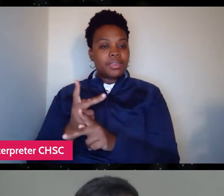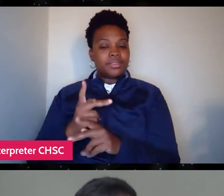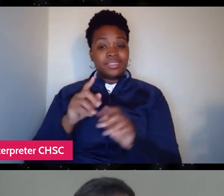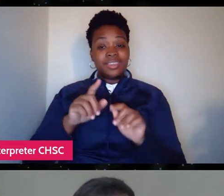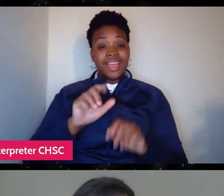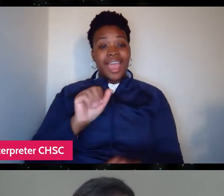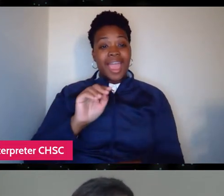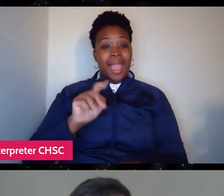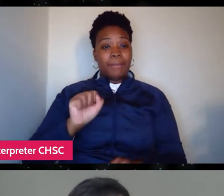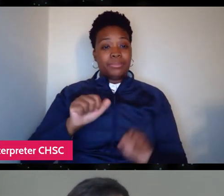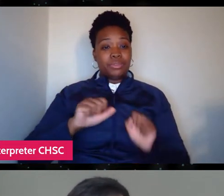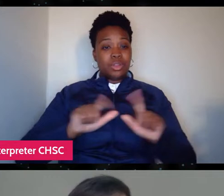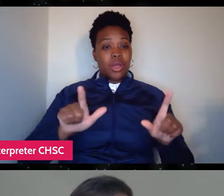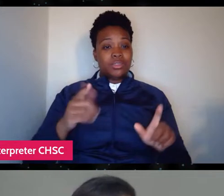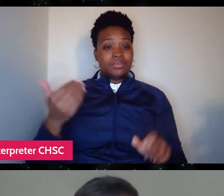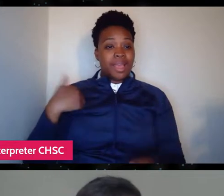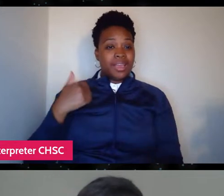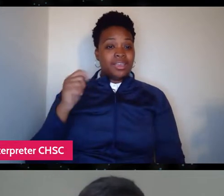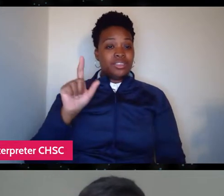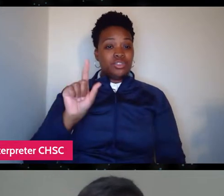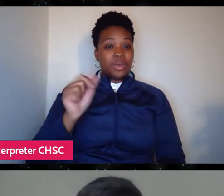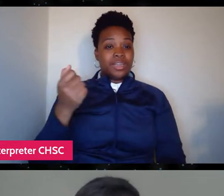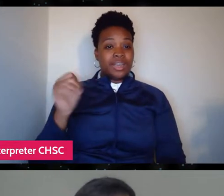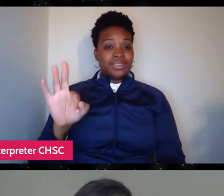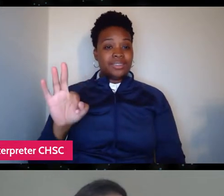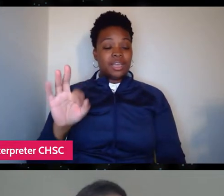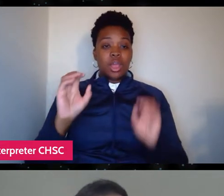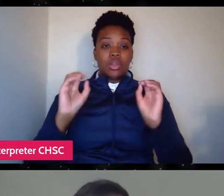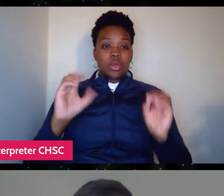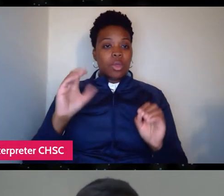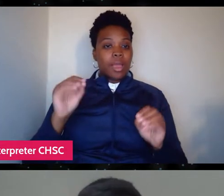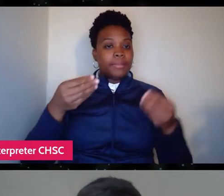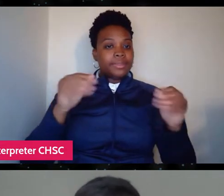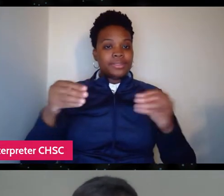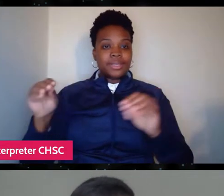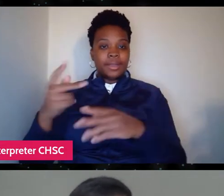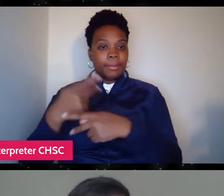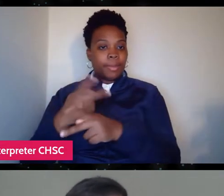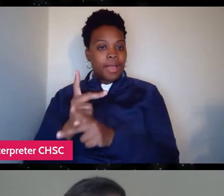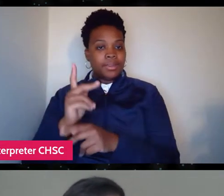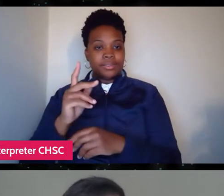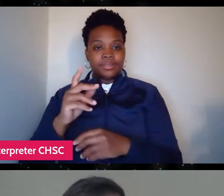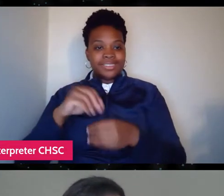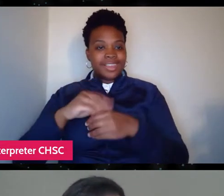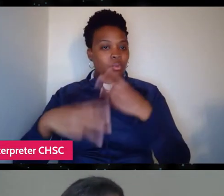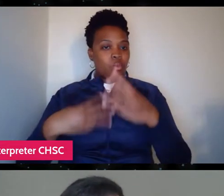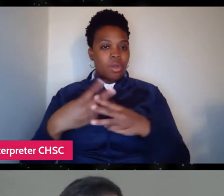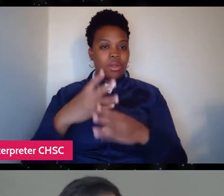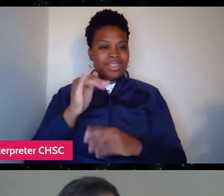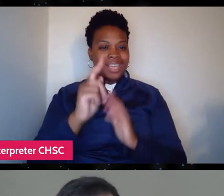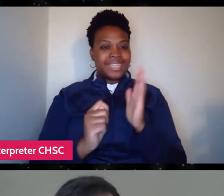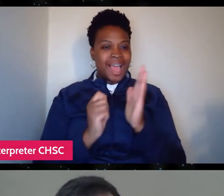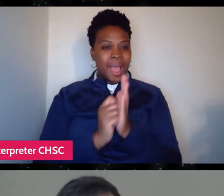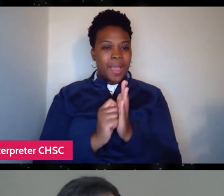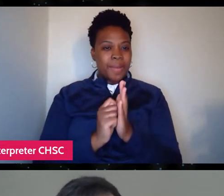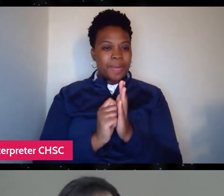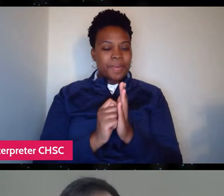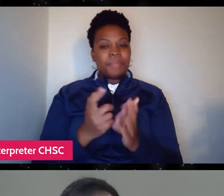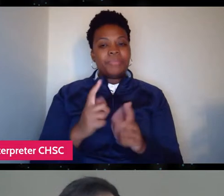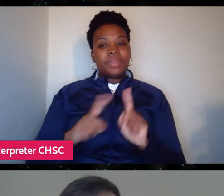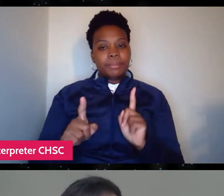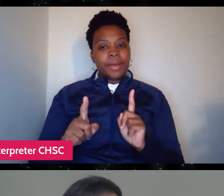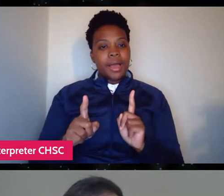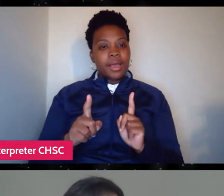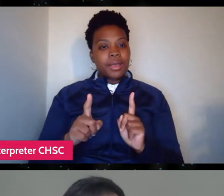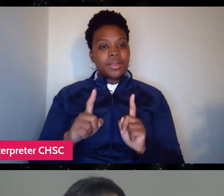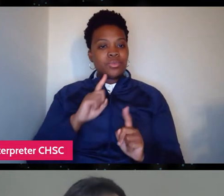2019, and no company was selling products anywhere in the world at that time. But again, it speaks to how much we